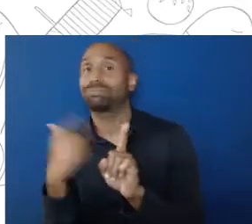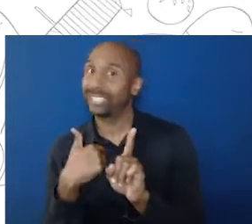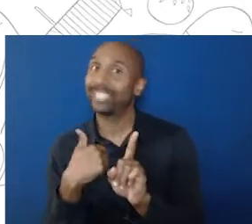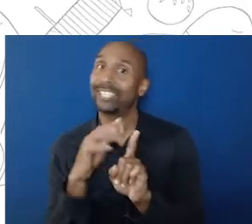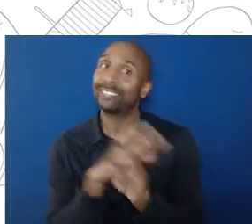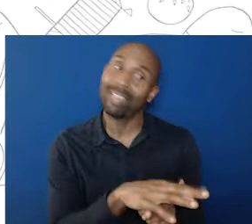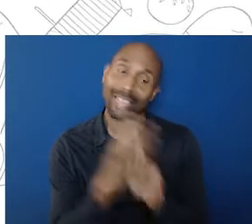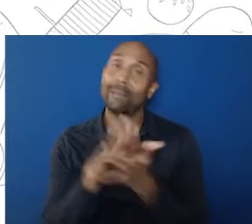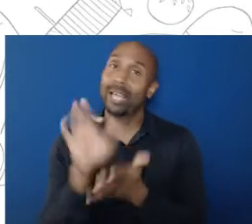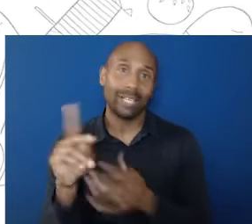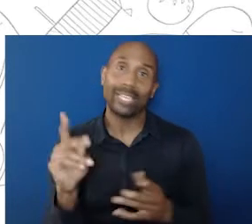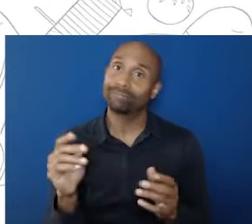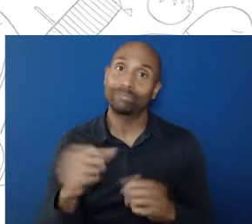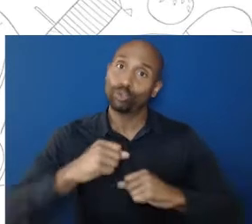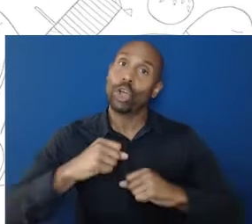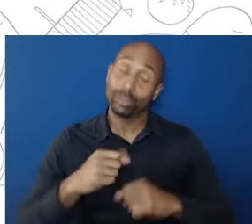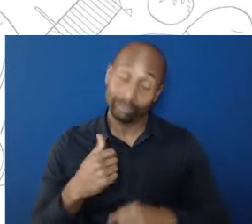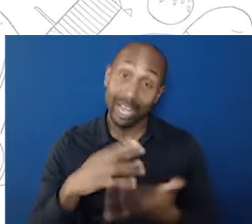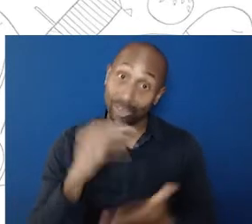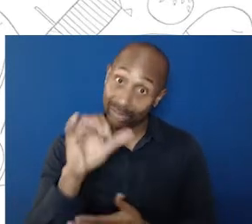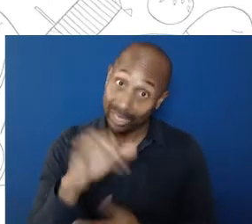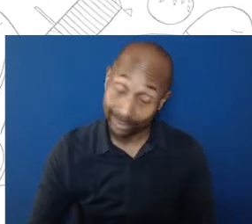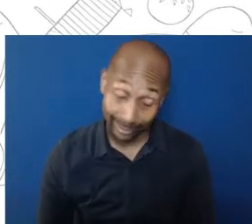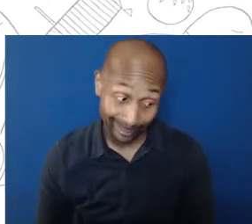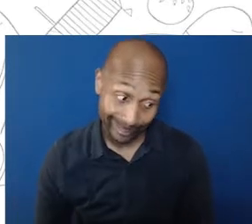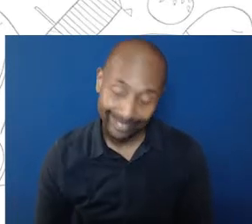But seriously, I learned that